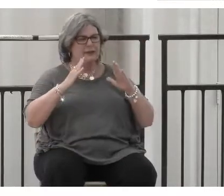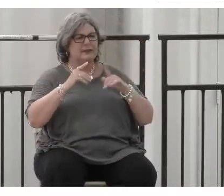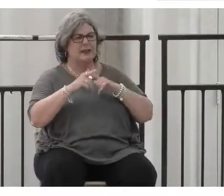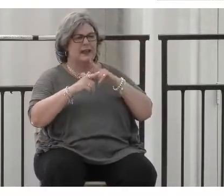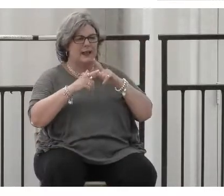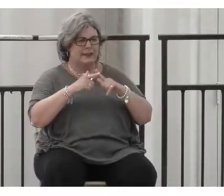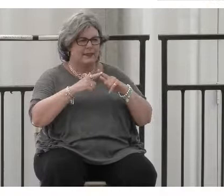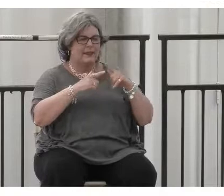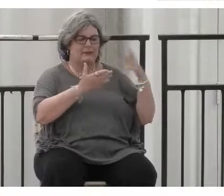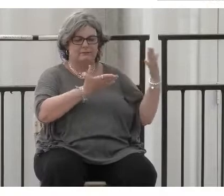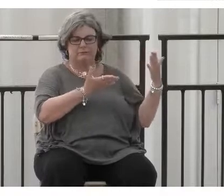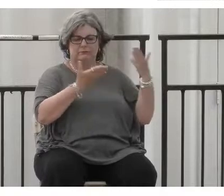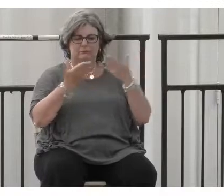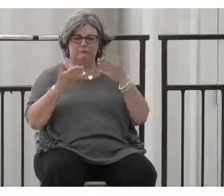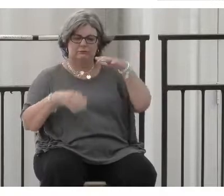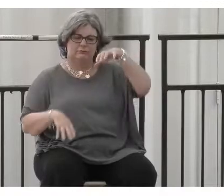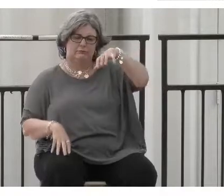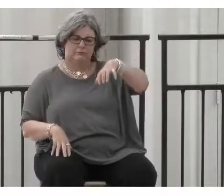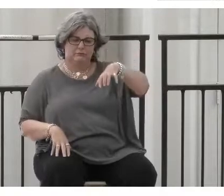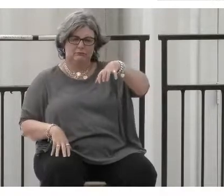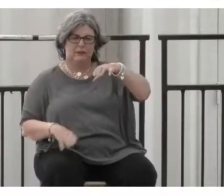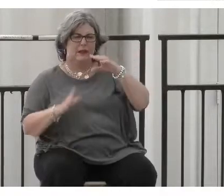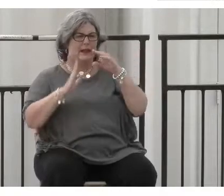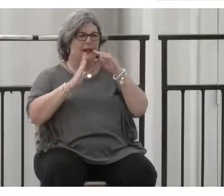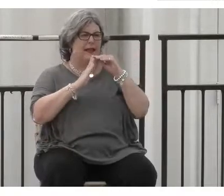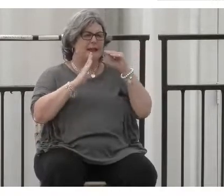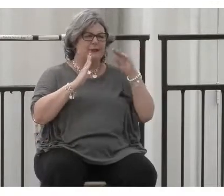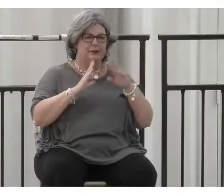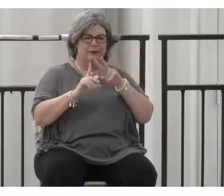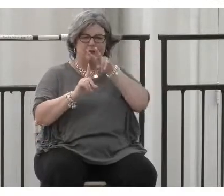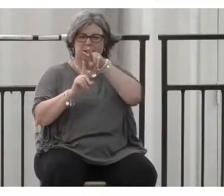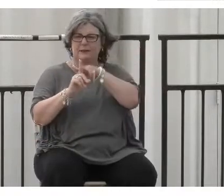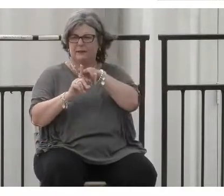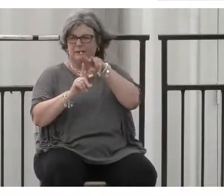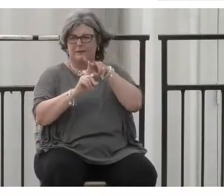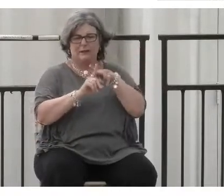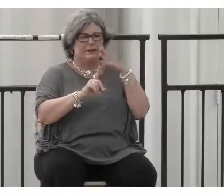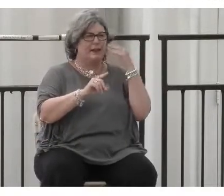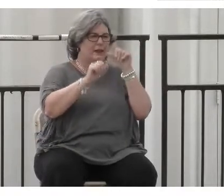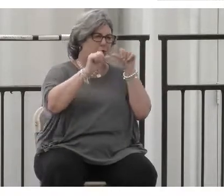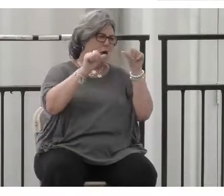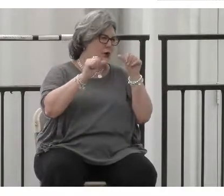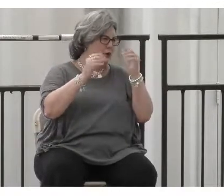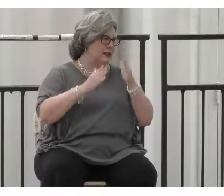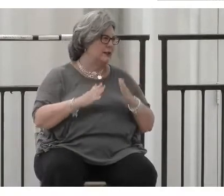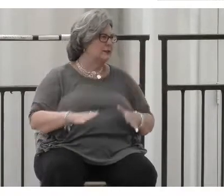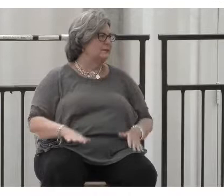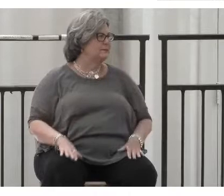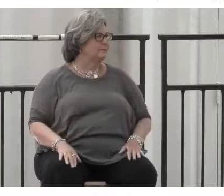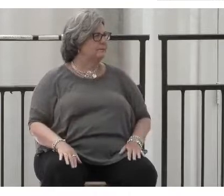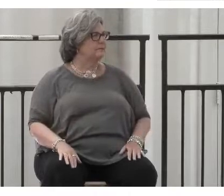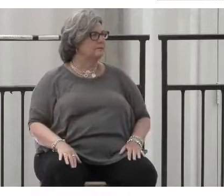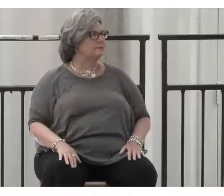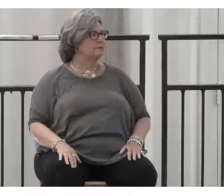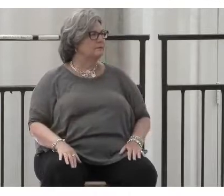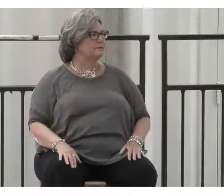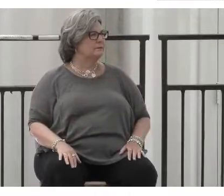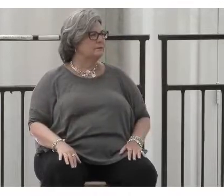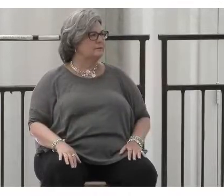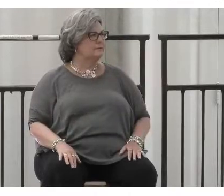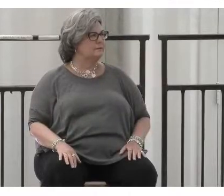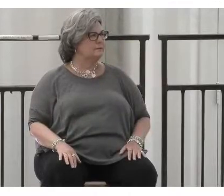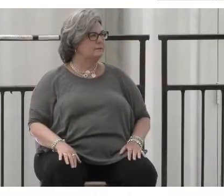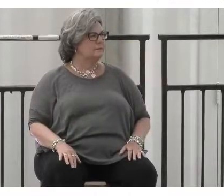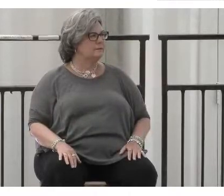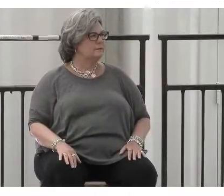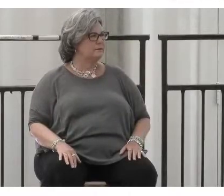it into the studio and by the way, our students are interior designers, they're not architect students. So, but we try